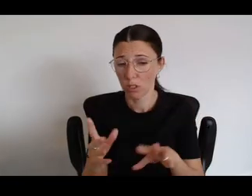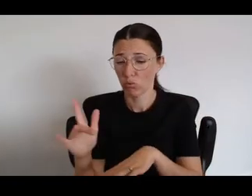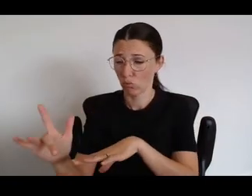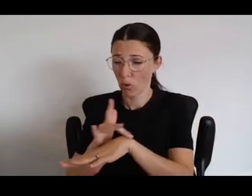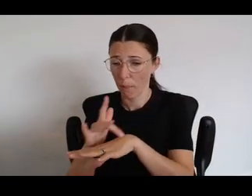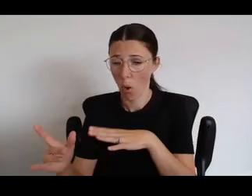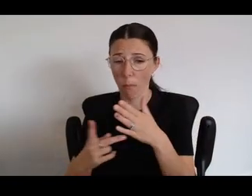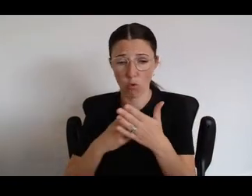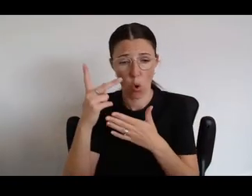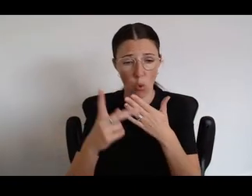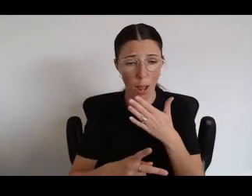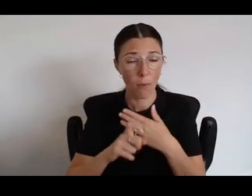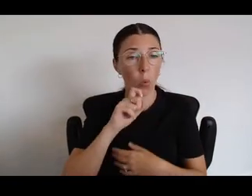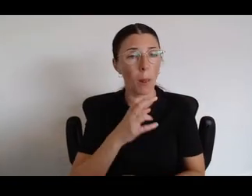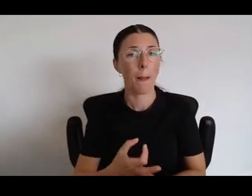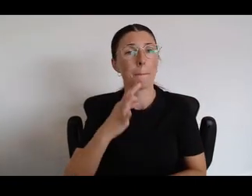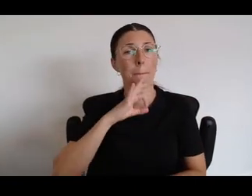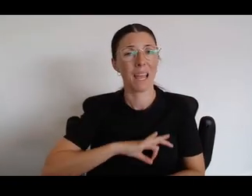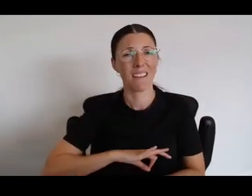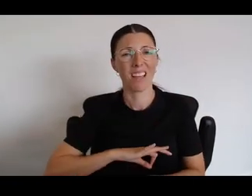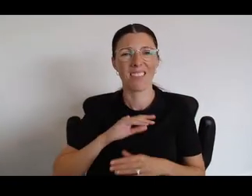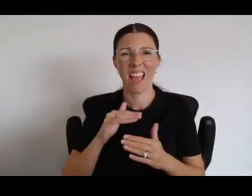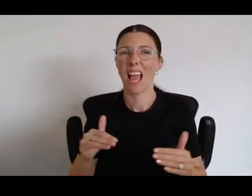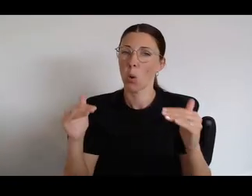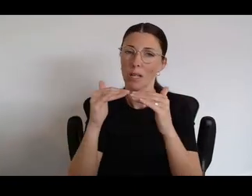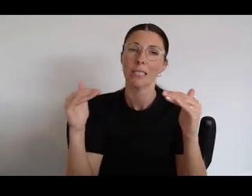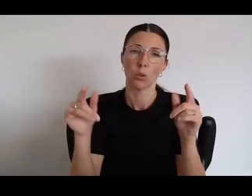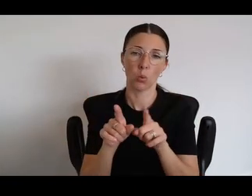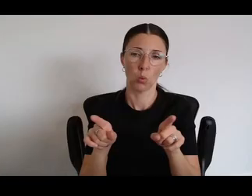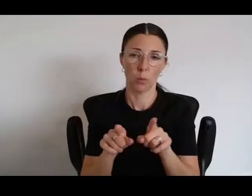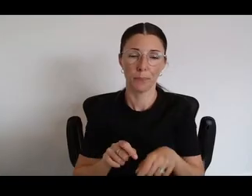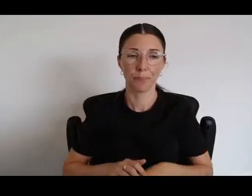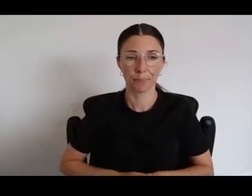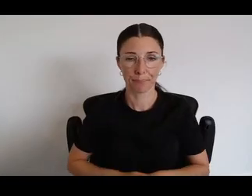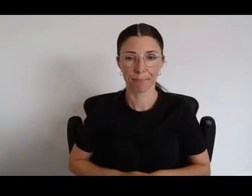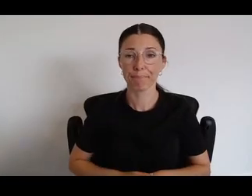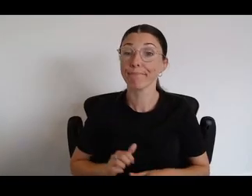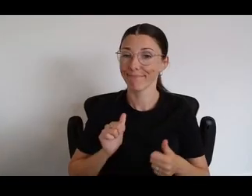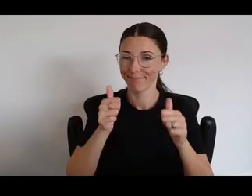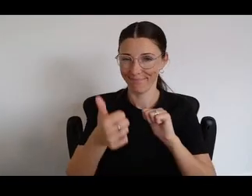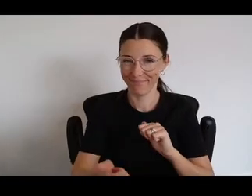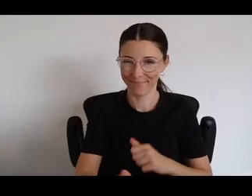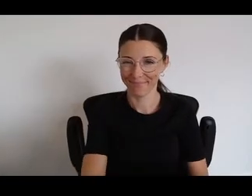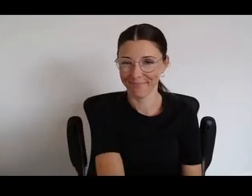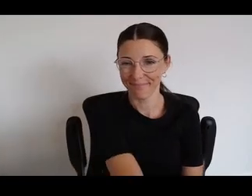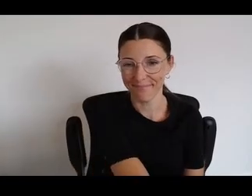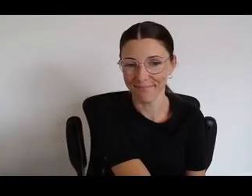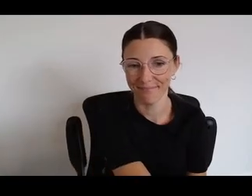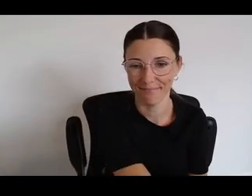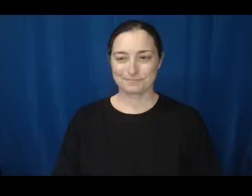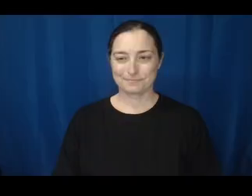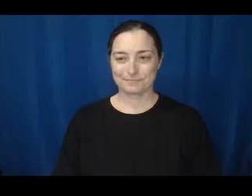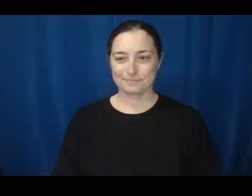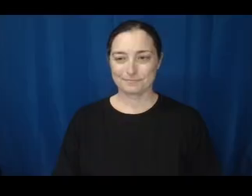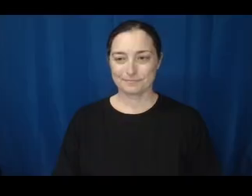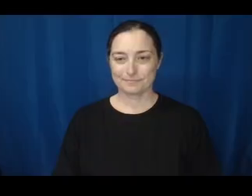will benefit the equity parts as well. So this is just to show